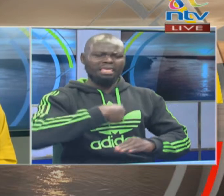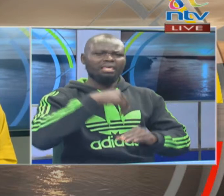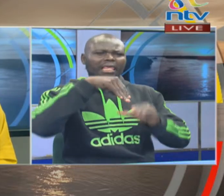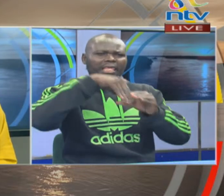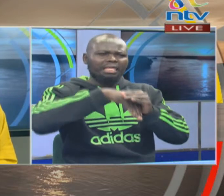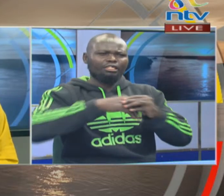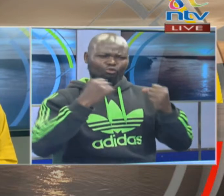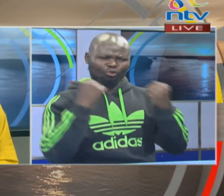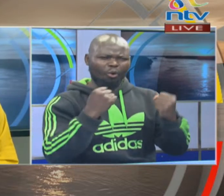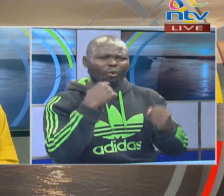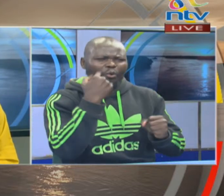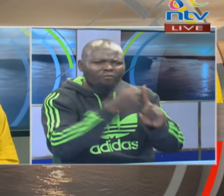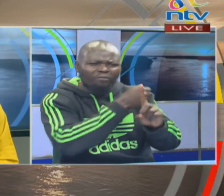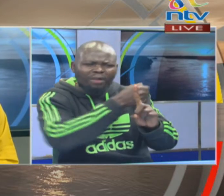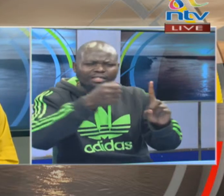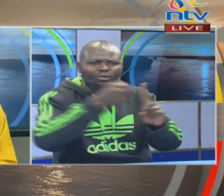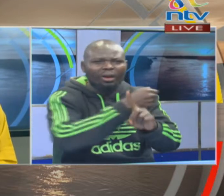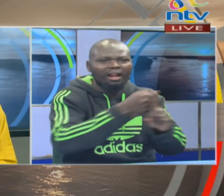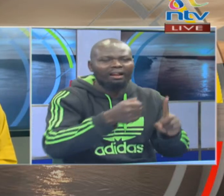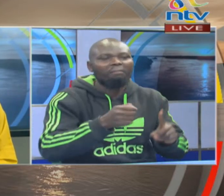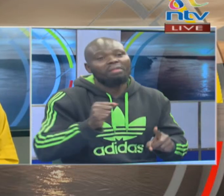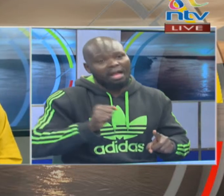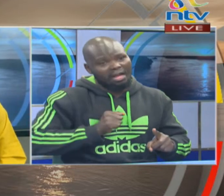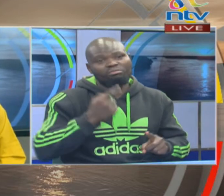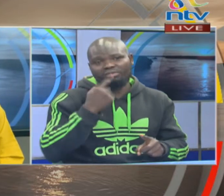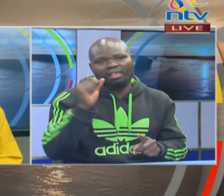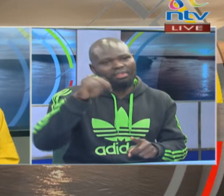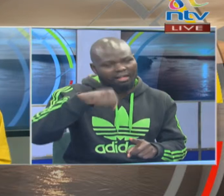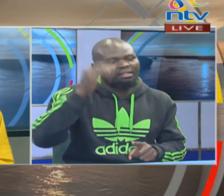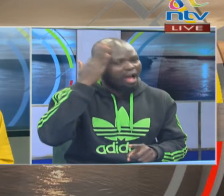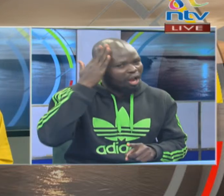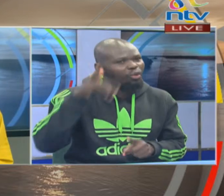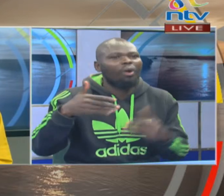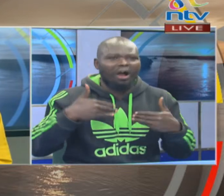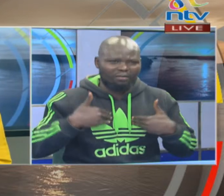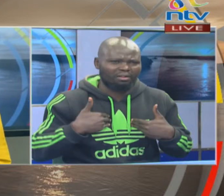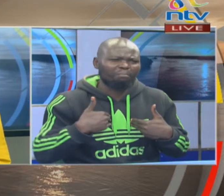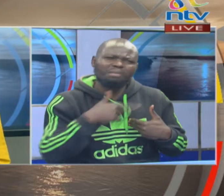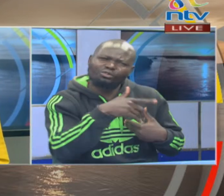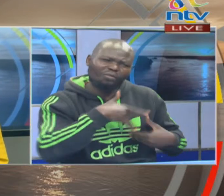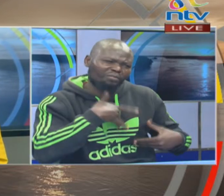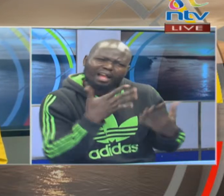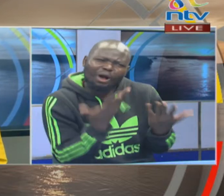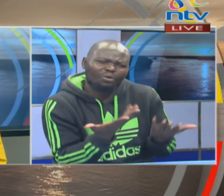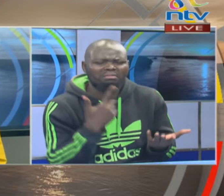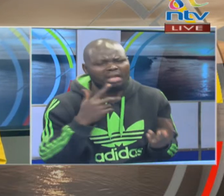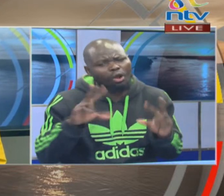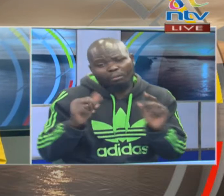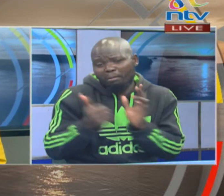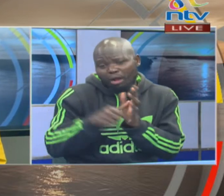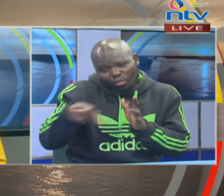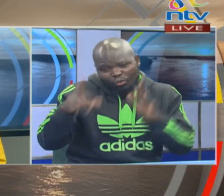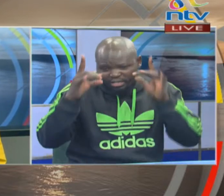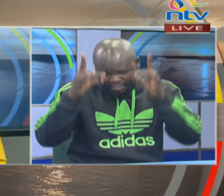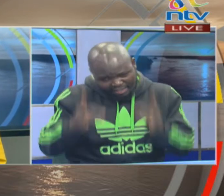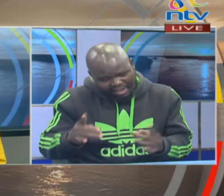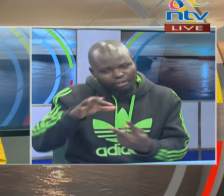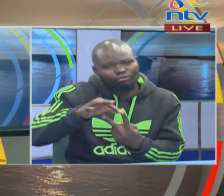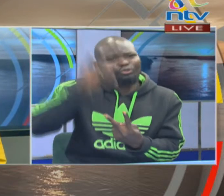I have a girlfriend, but I need someone who is strong. So I was aware I have this